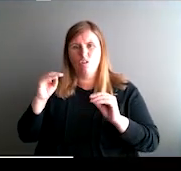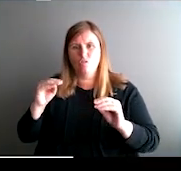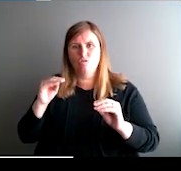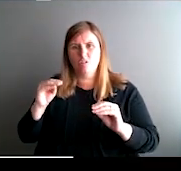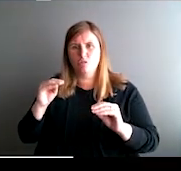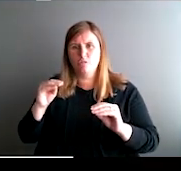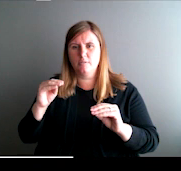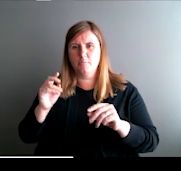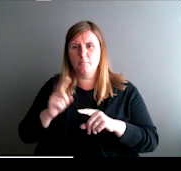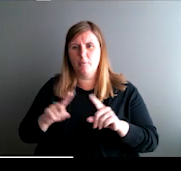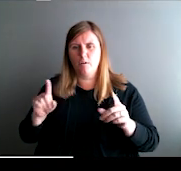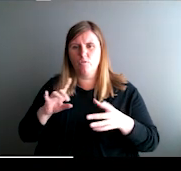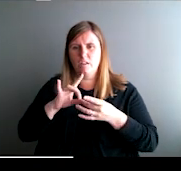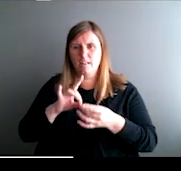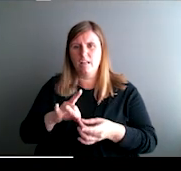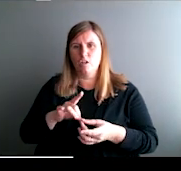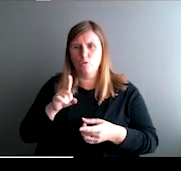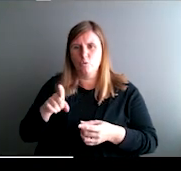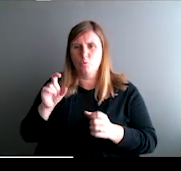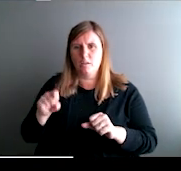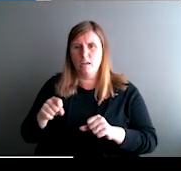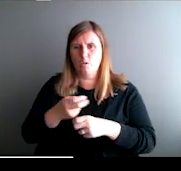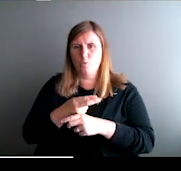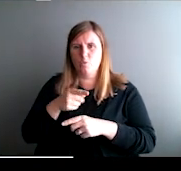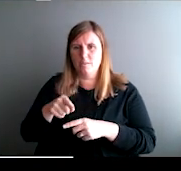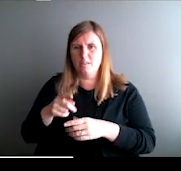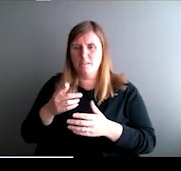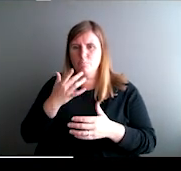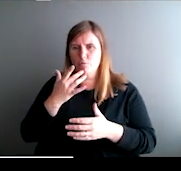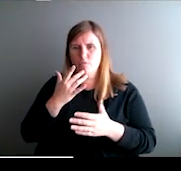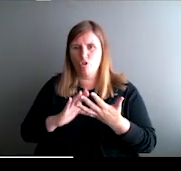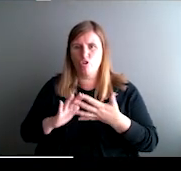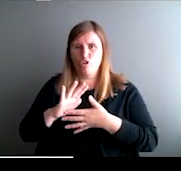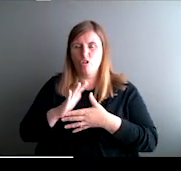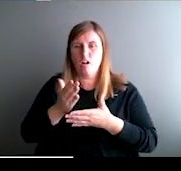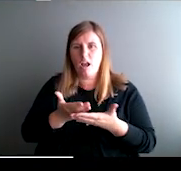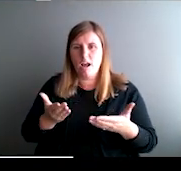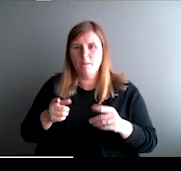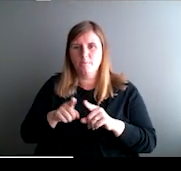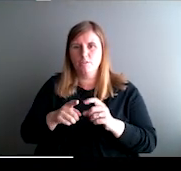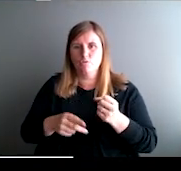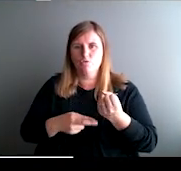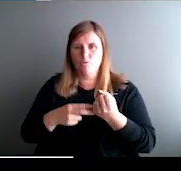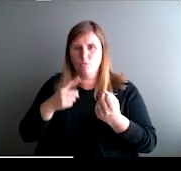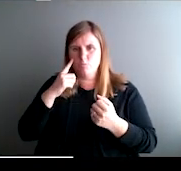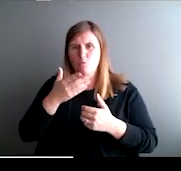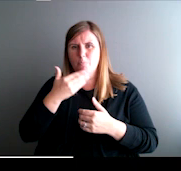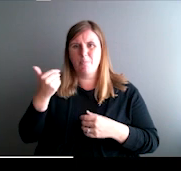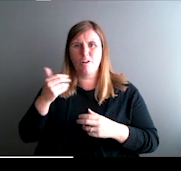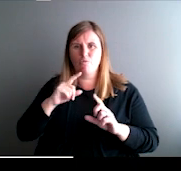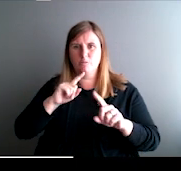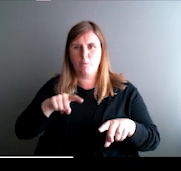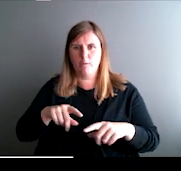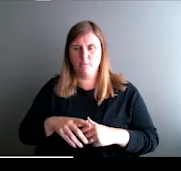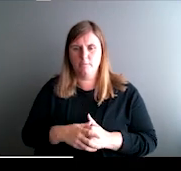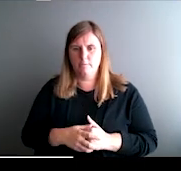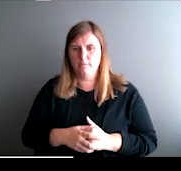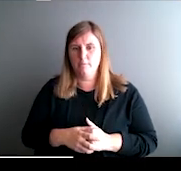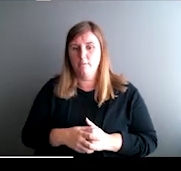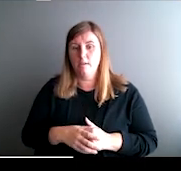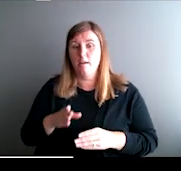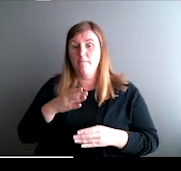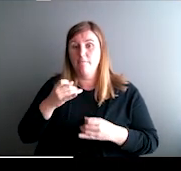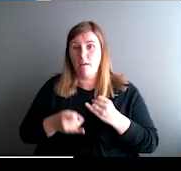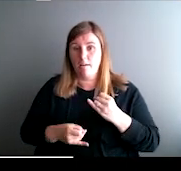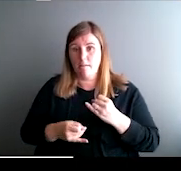instruction, but related that you can use these preferred items as reinforcement for better responding. And